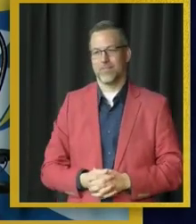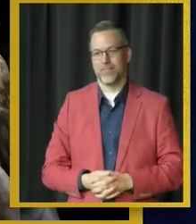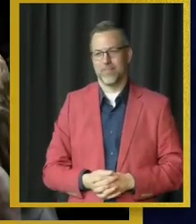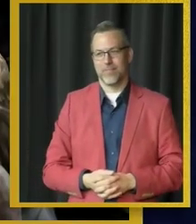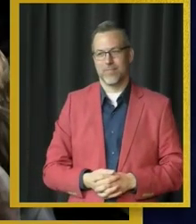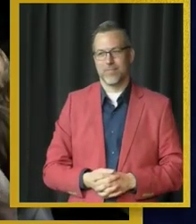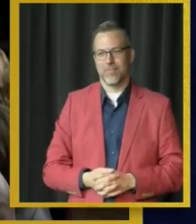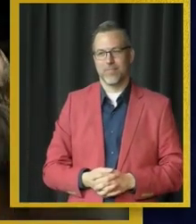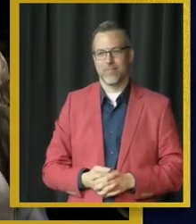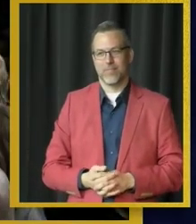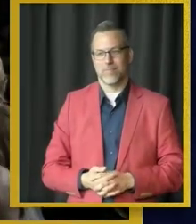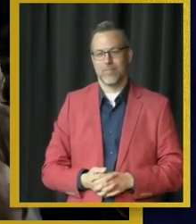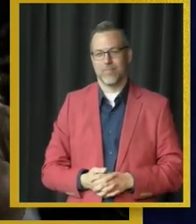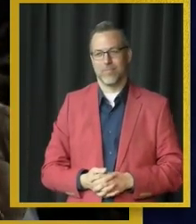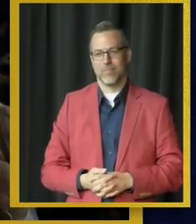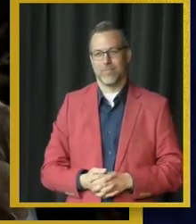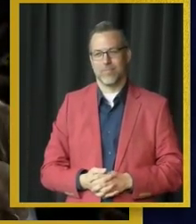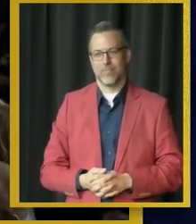here.